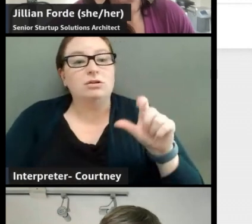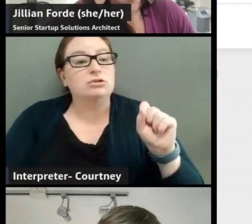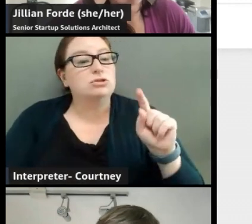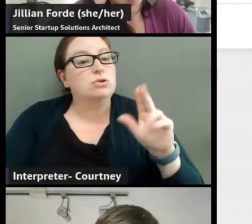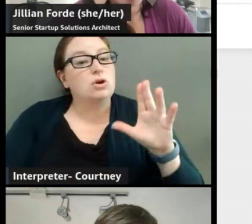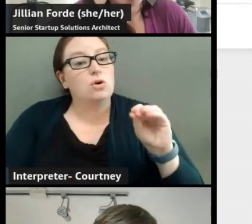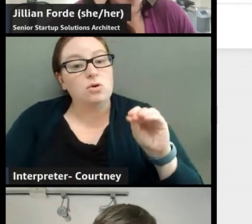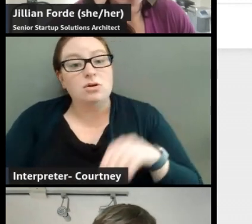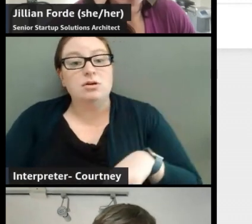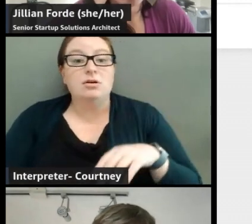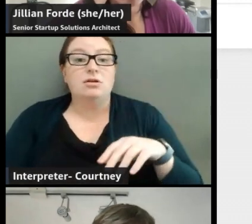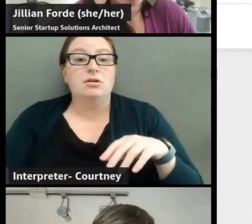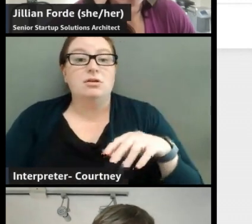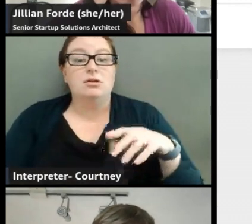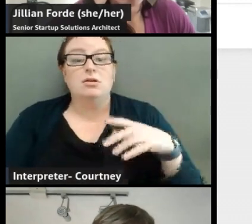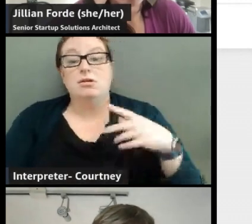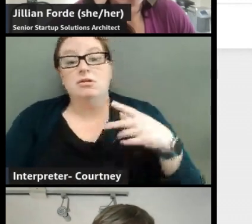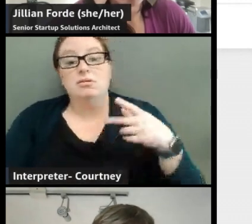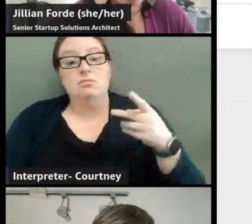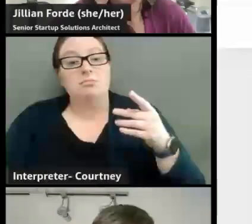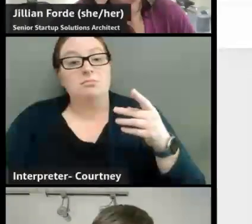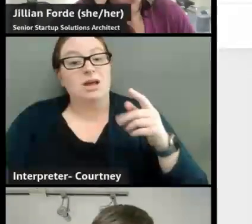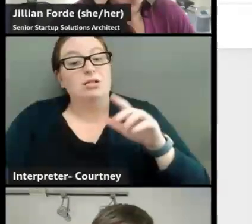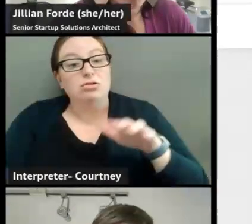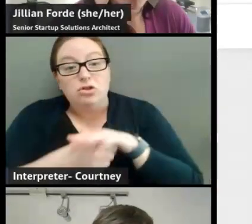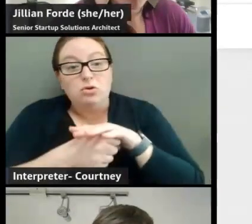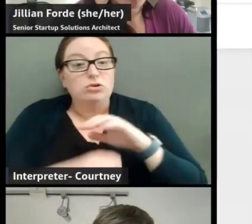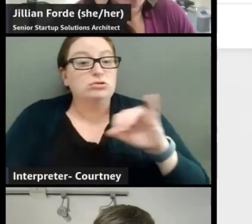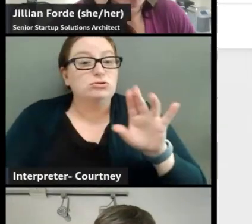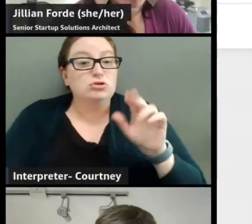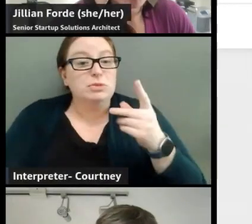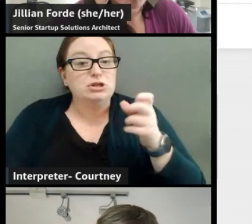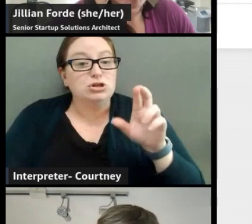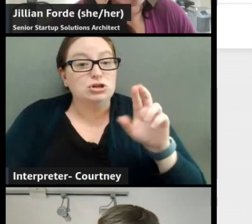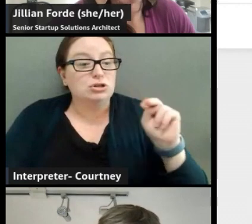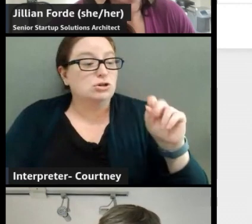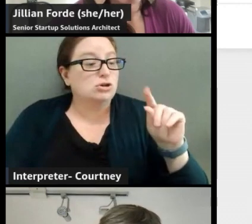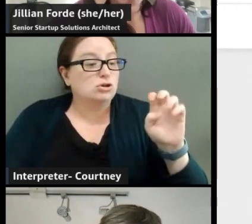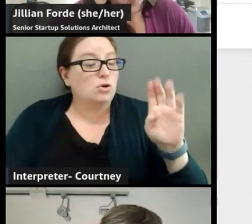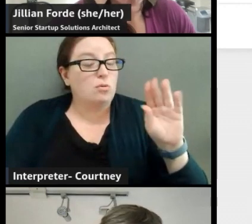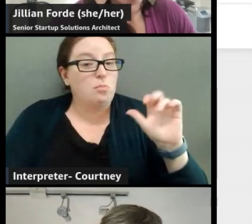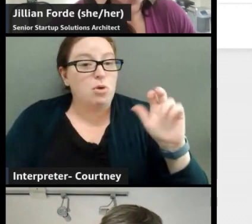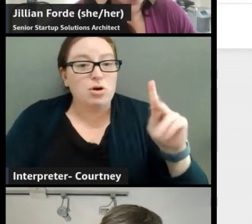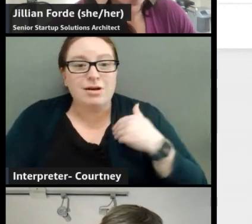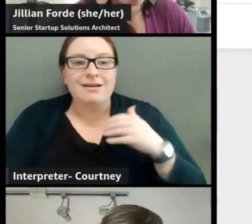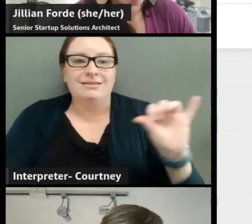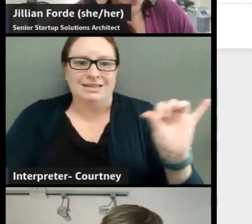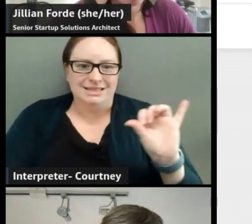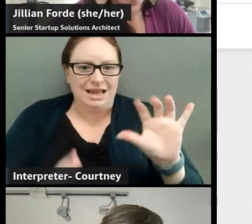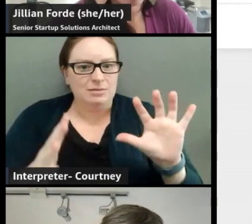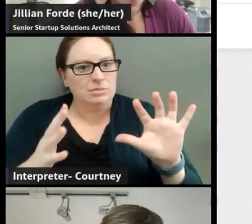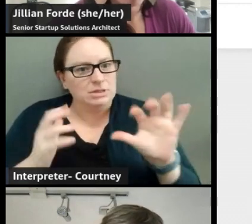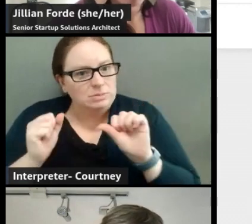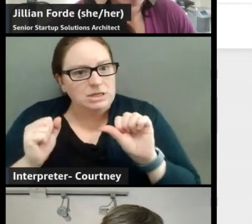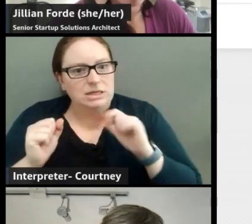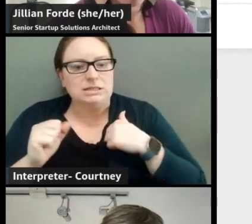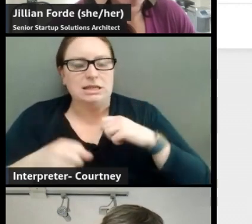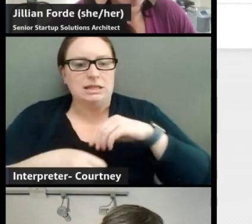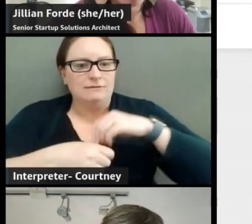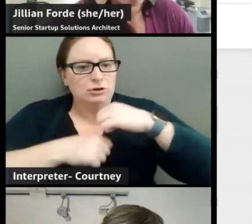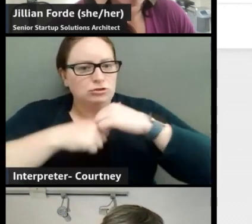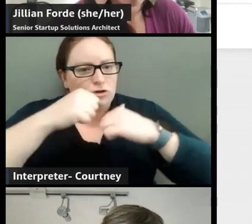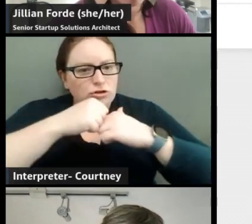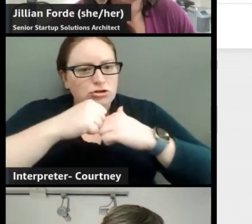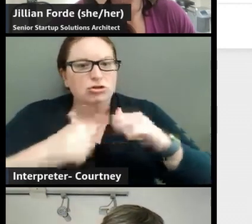You can install, a local Jupyter notebook, and you get the same experience. The infrastructure, or I would say the